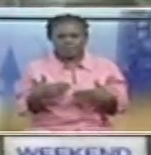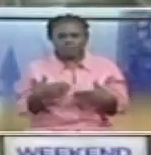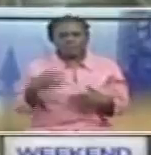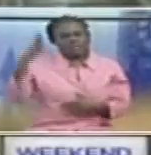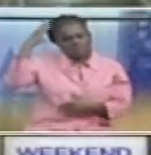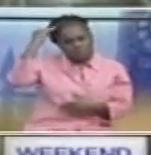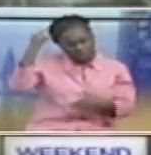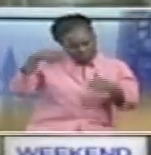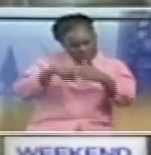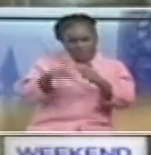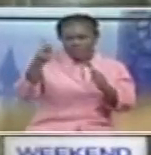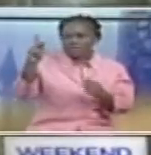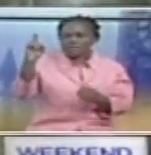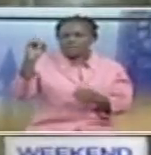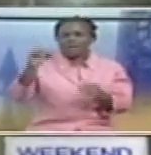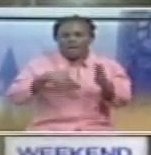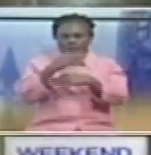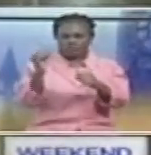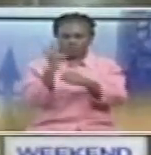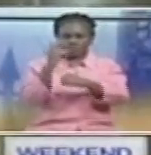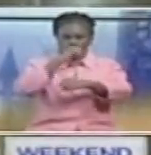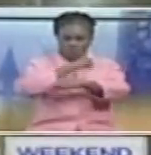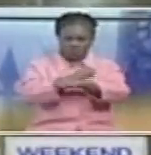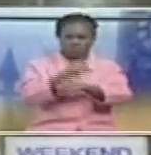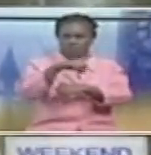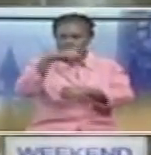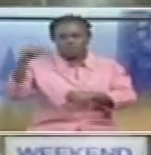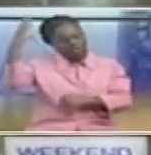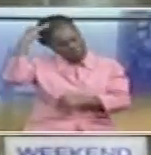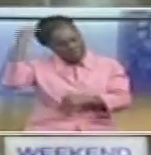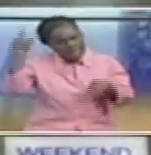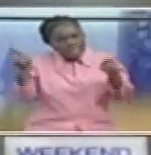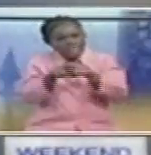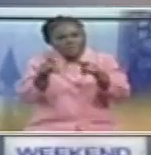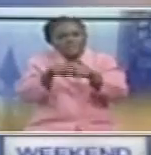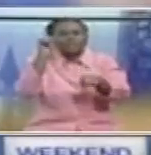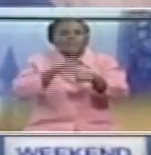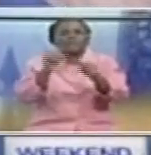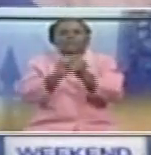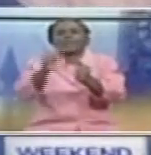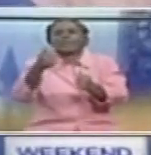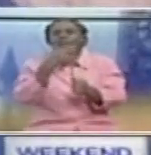Suleiman went into the military straight out of high school. He was deployed to Somalia at the same time Karari was.